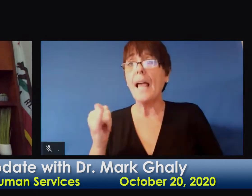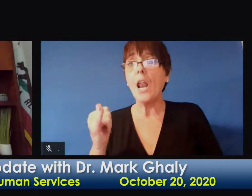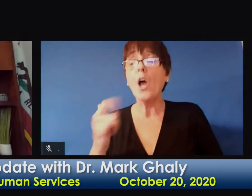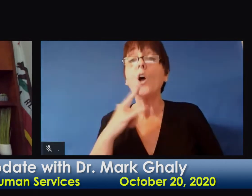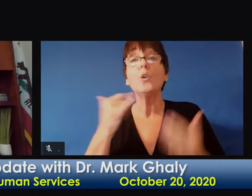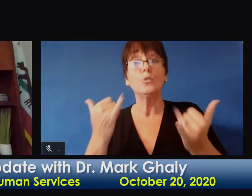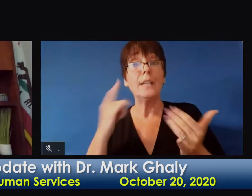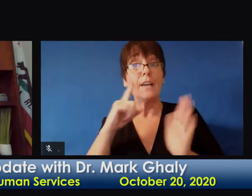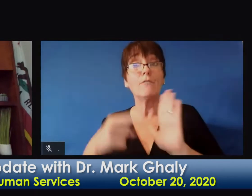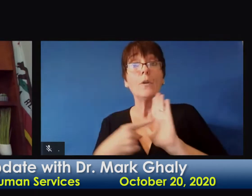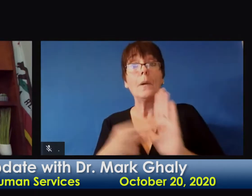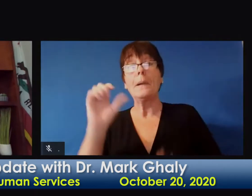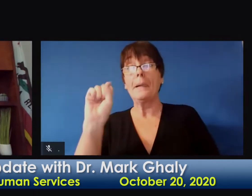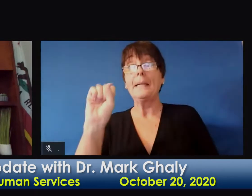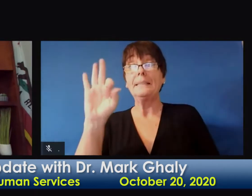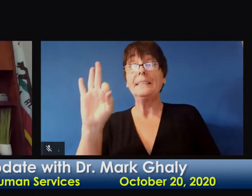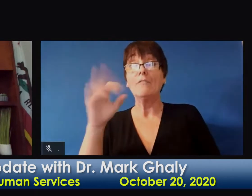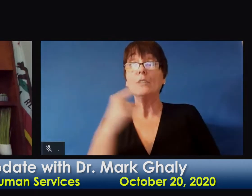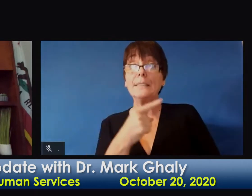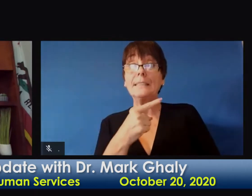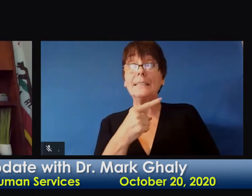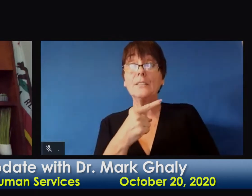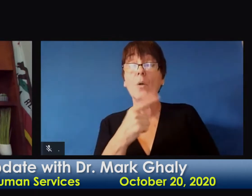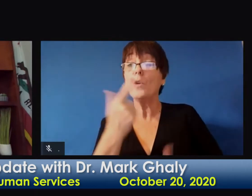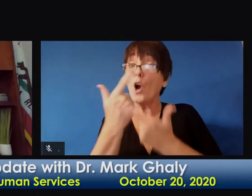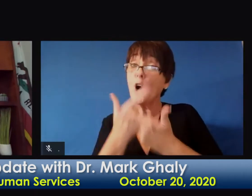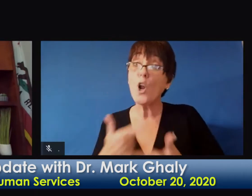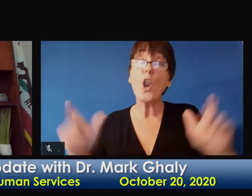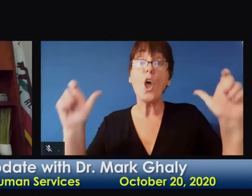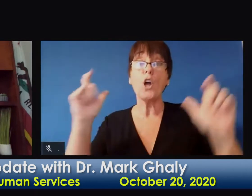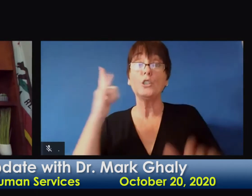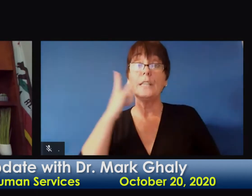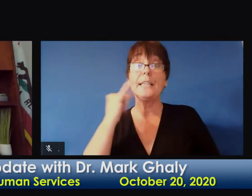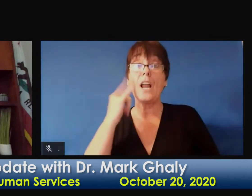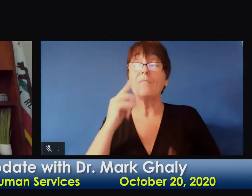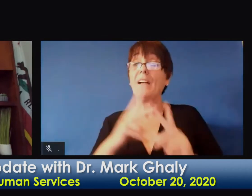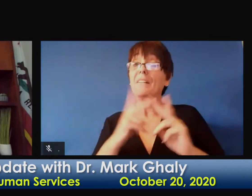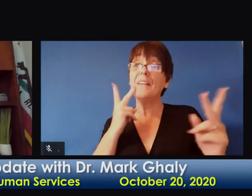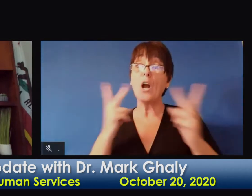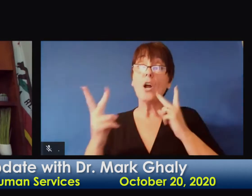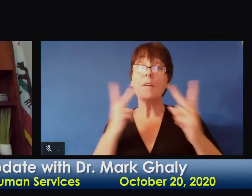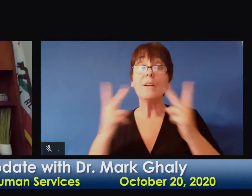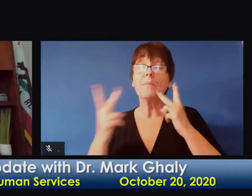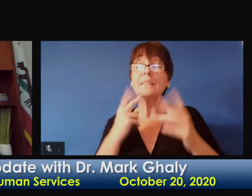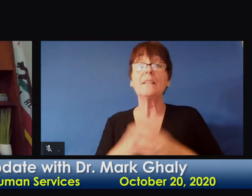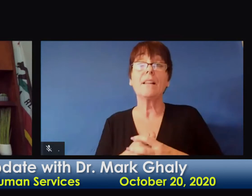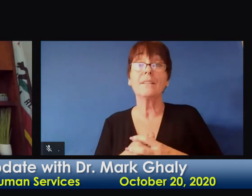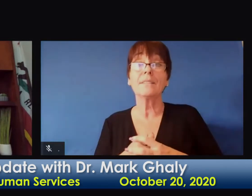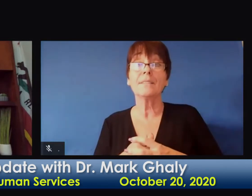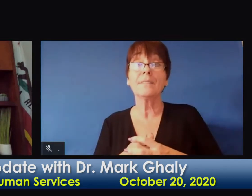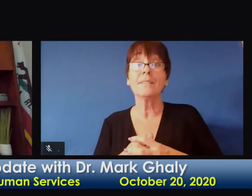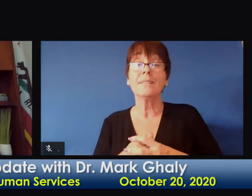for example, San Francisco County, a large California county, very visible one, lots of